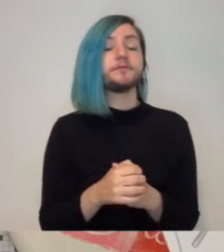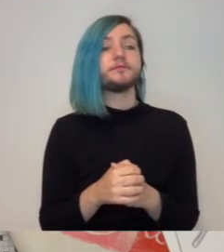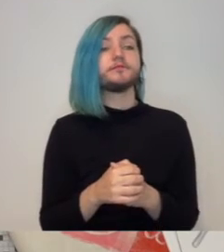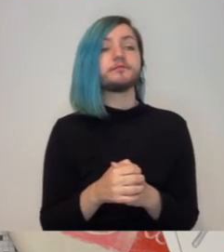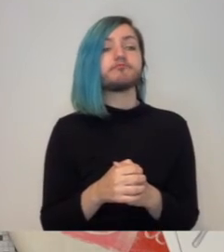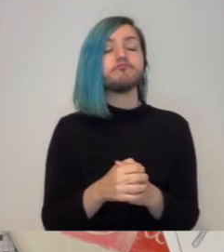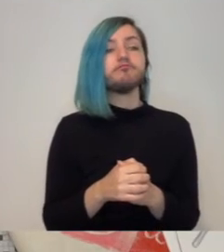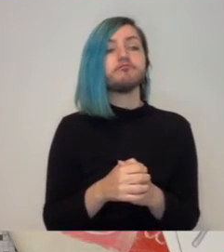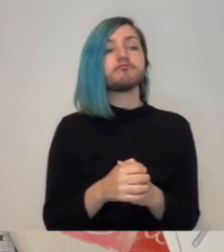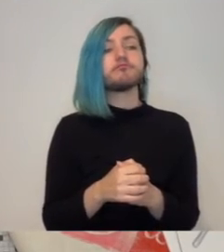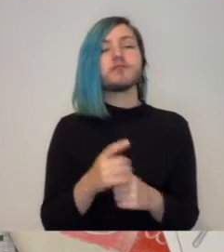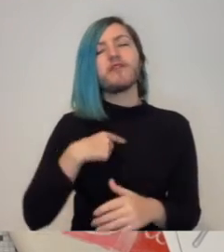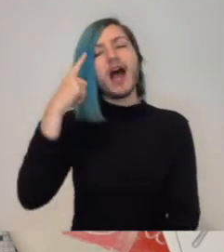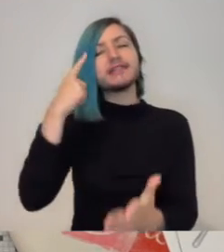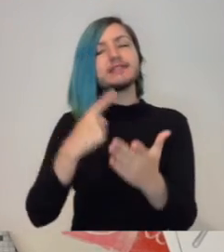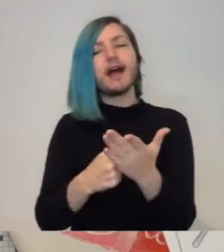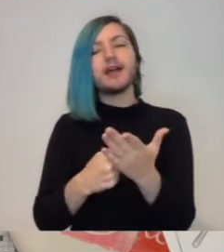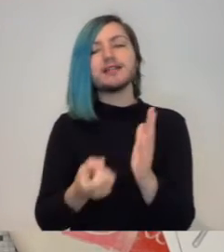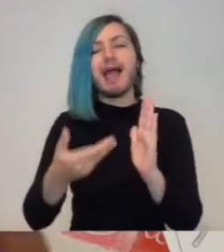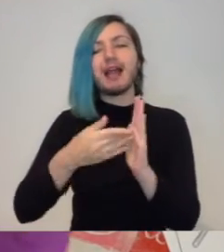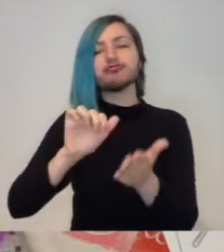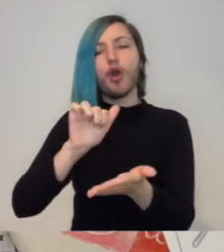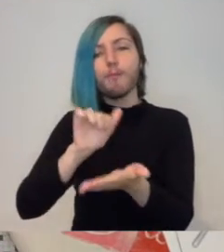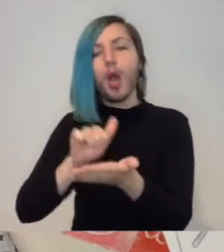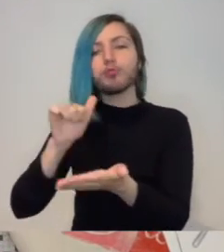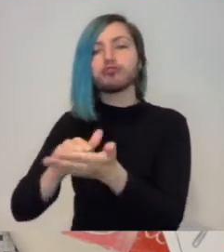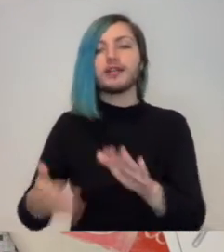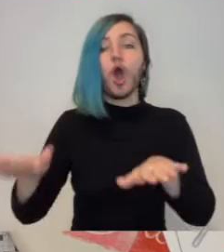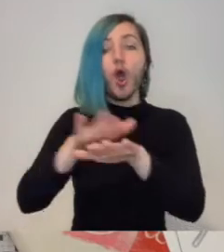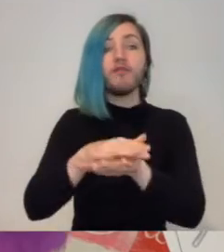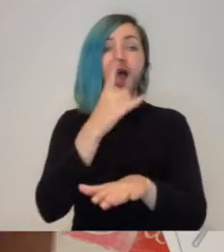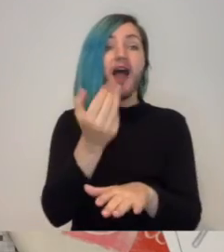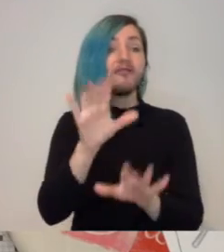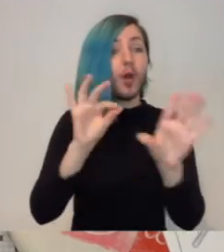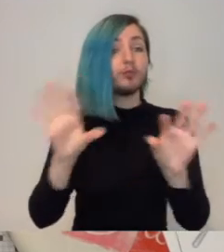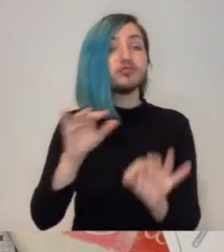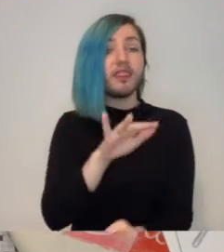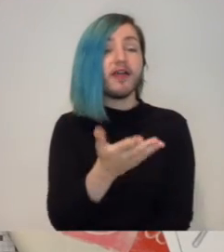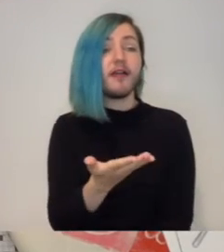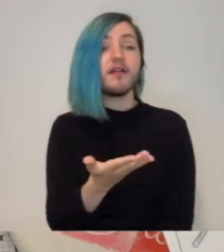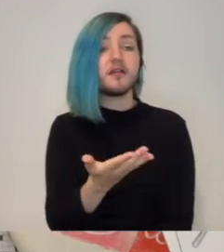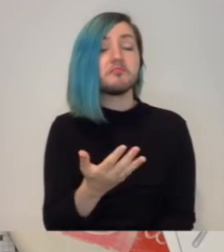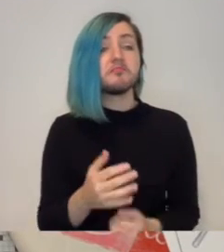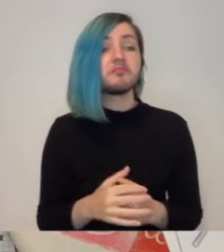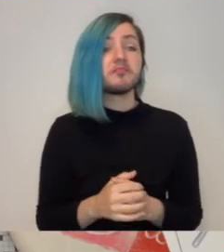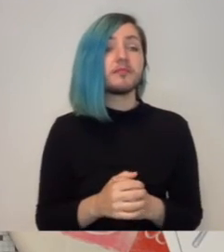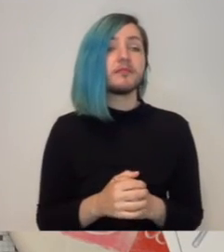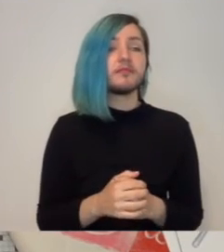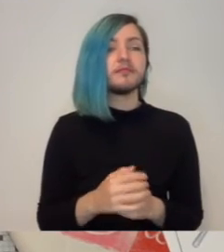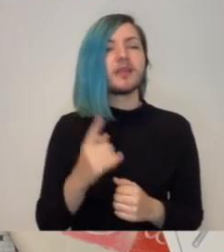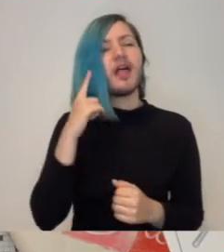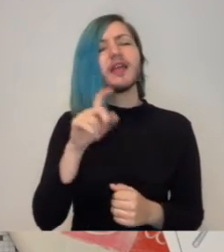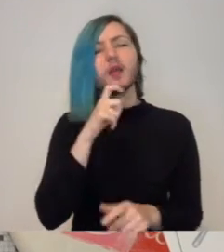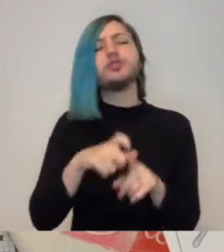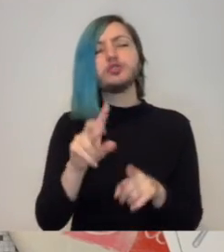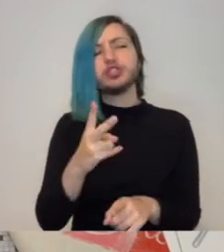if I decide to put a block print on top, but I have the options of these, and I might, I think I'm gonna do 2.